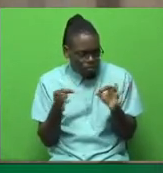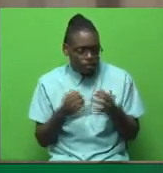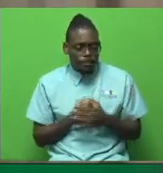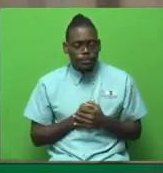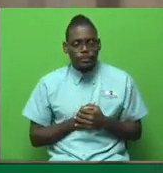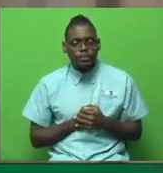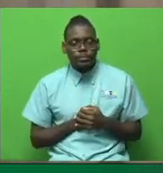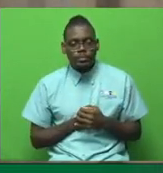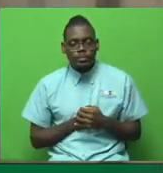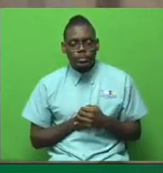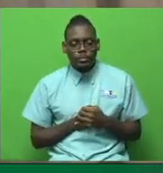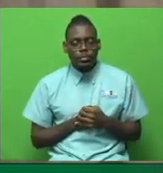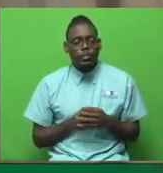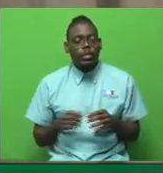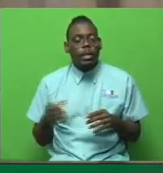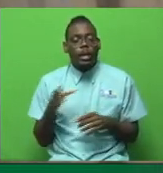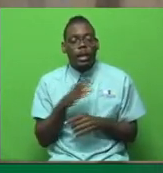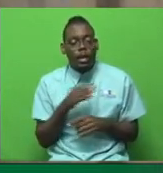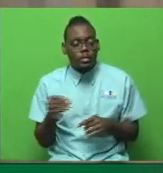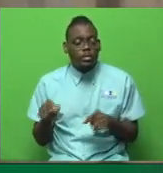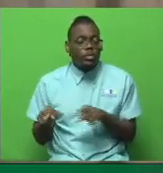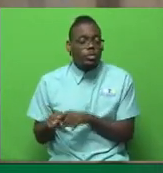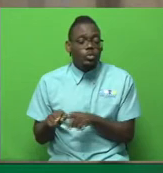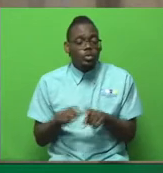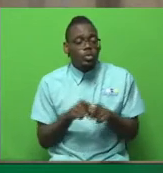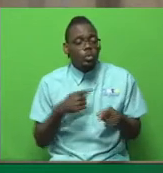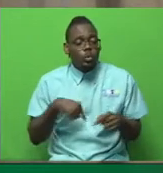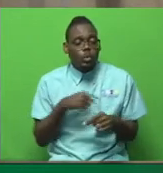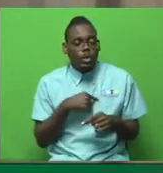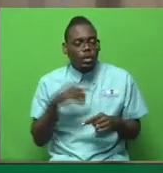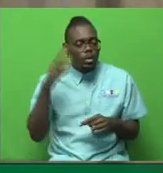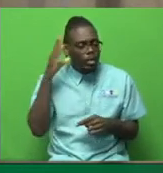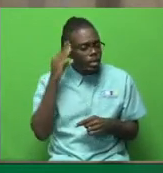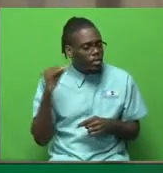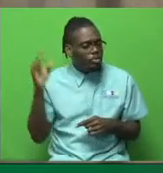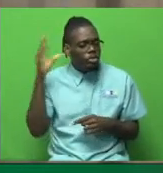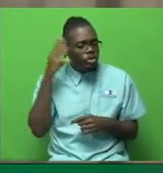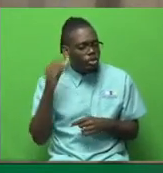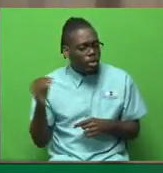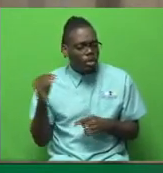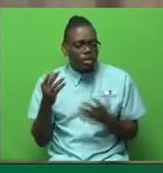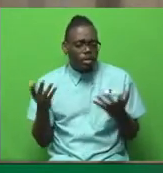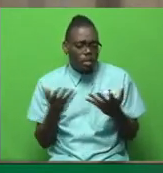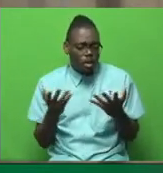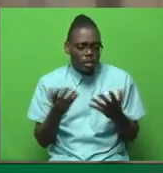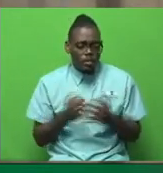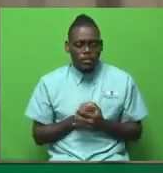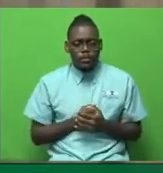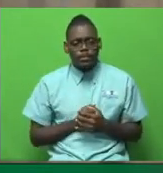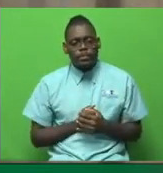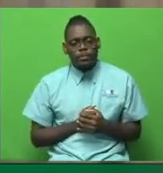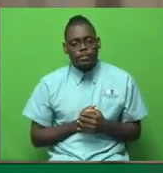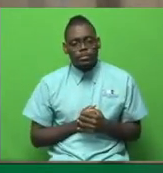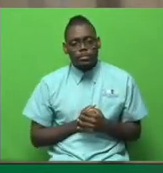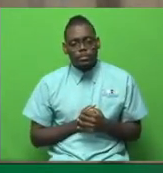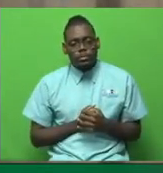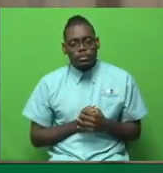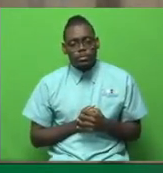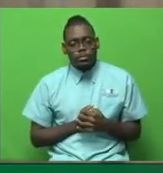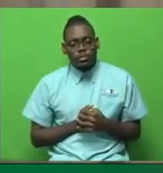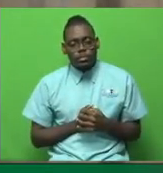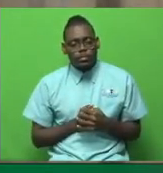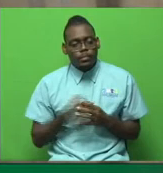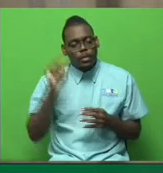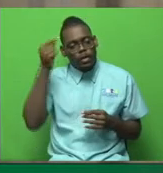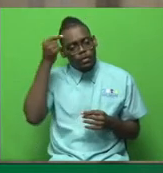we are faced with the day-to-day realities of the absolutely poor delivery delivery of goods